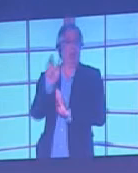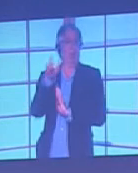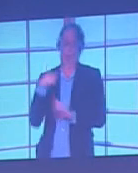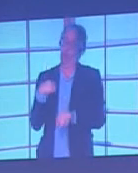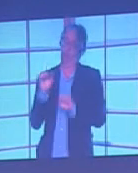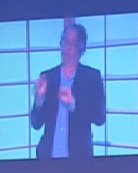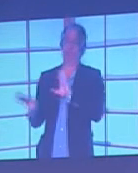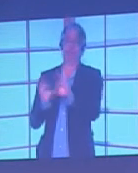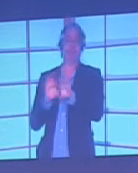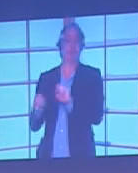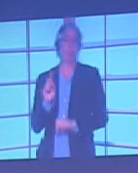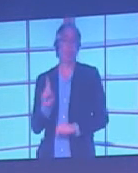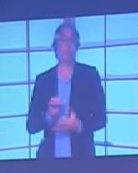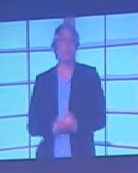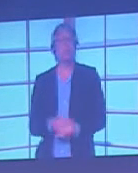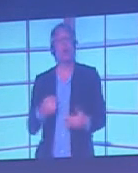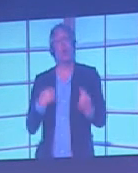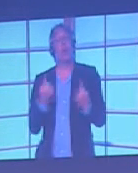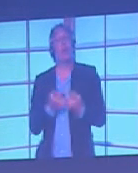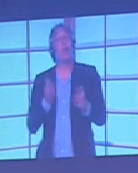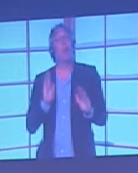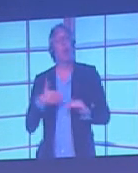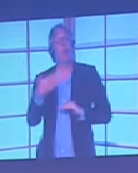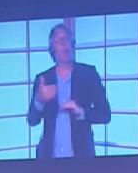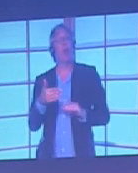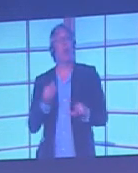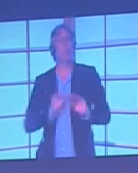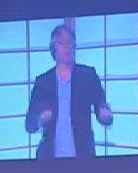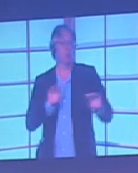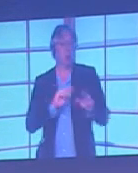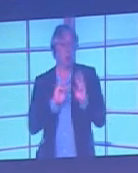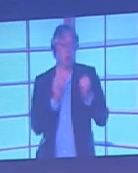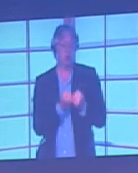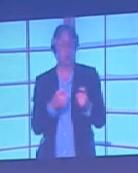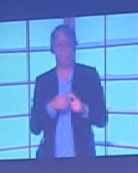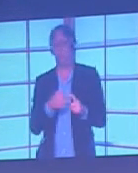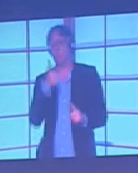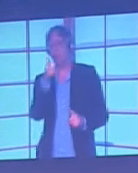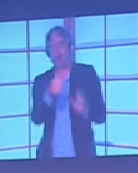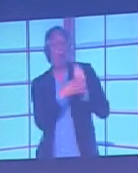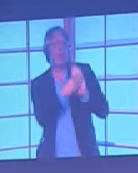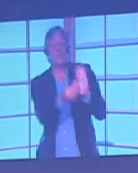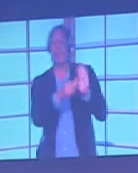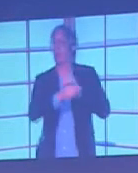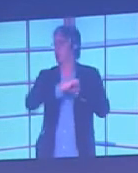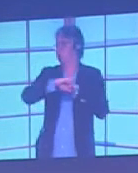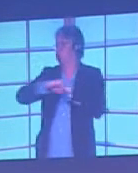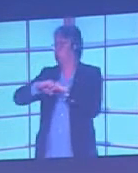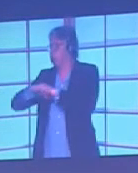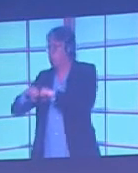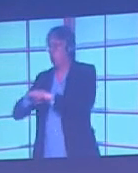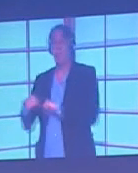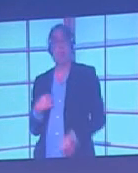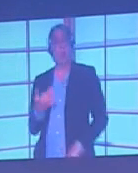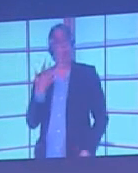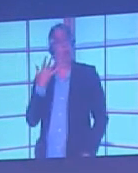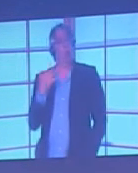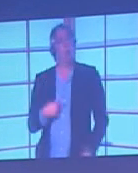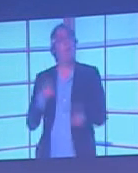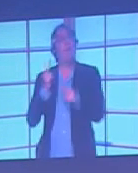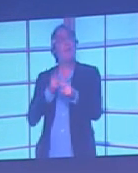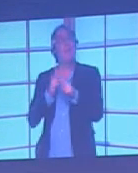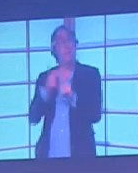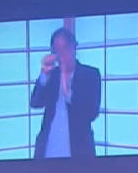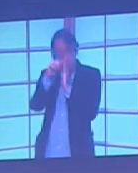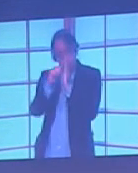We will deliver training workshops. We will be sharing best practice. We will want to build a network where disabled access officers from